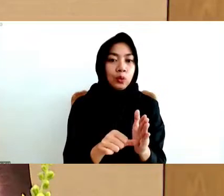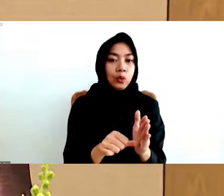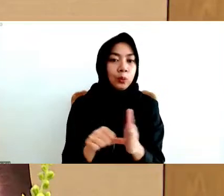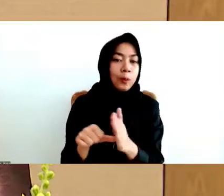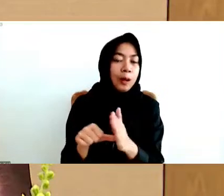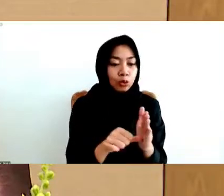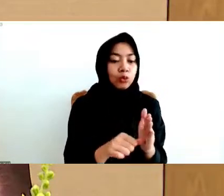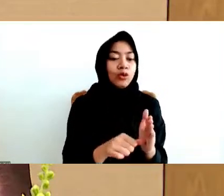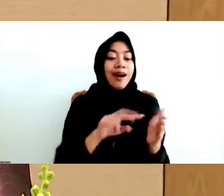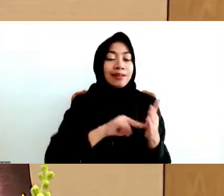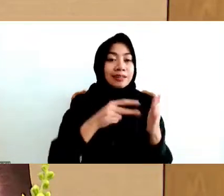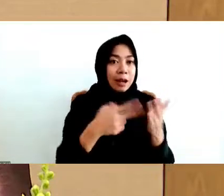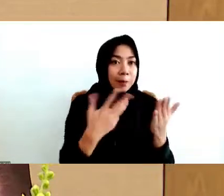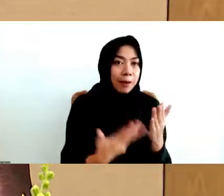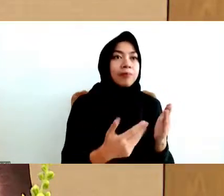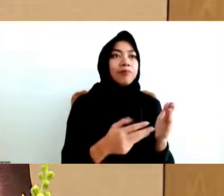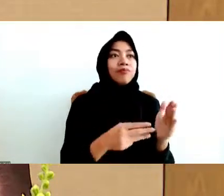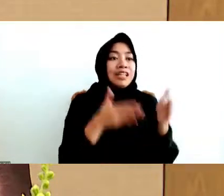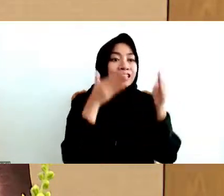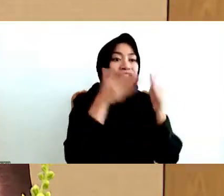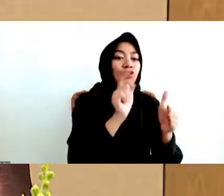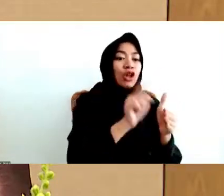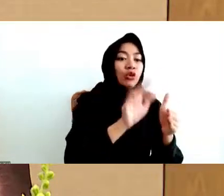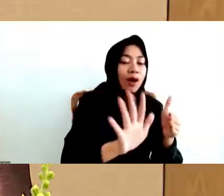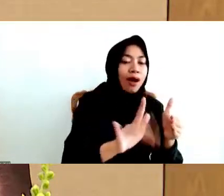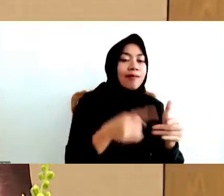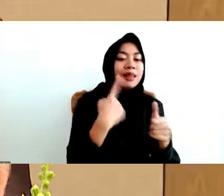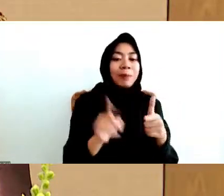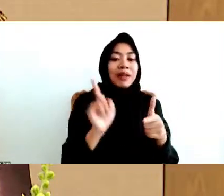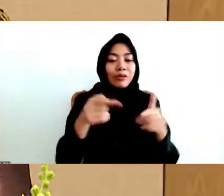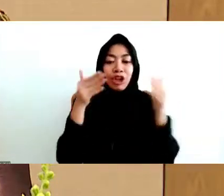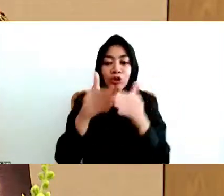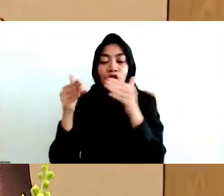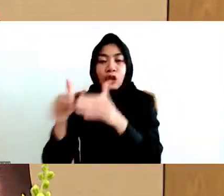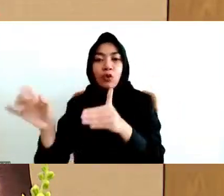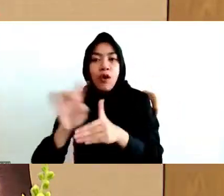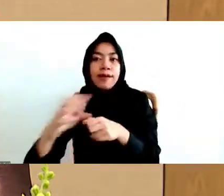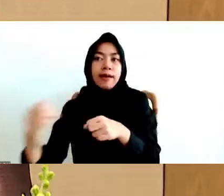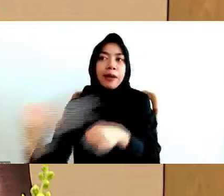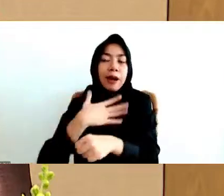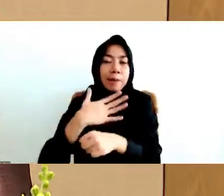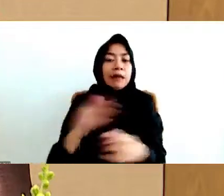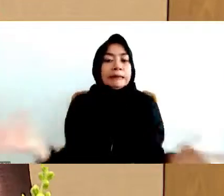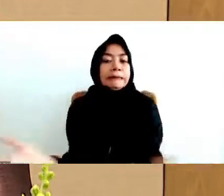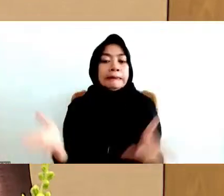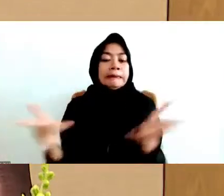dimension that affected by the crisis. Second is the